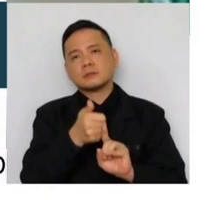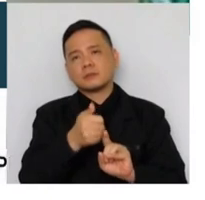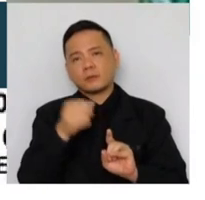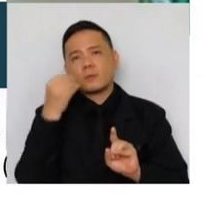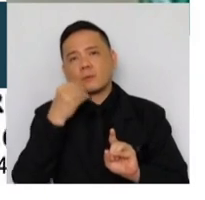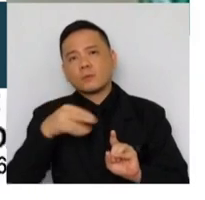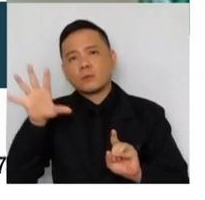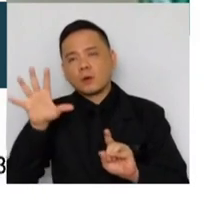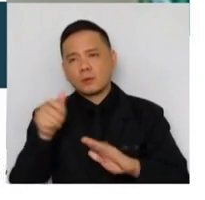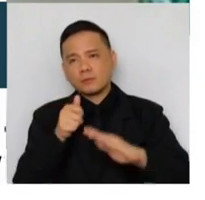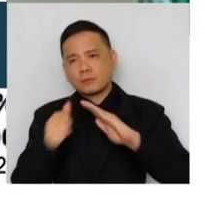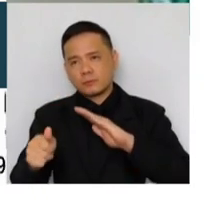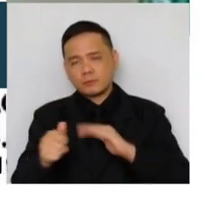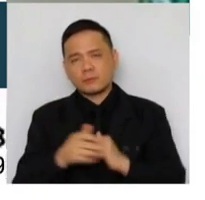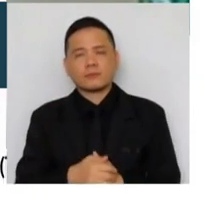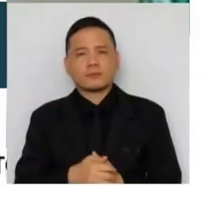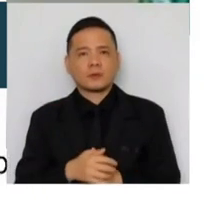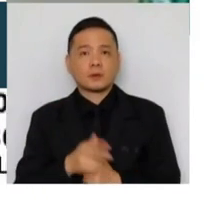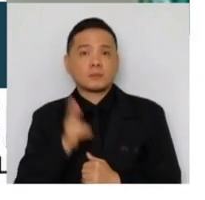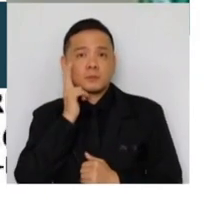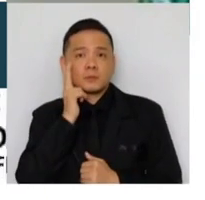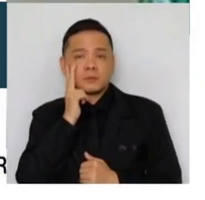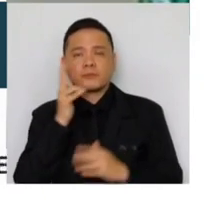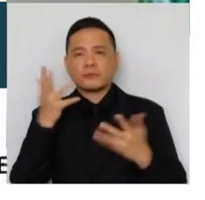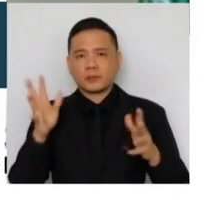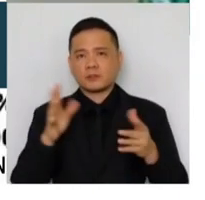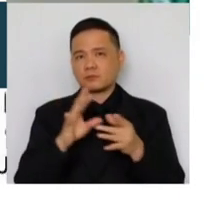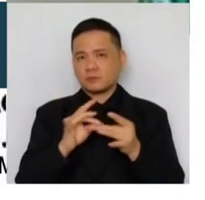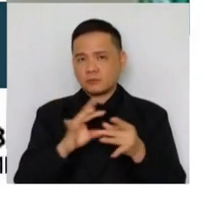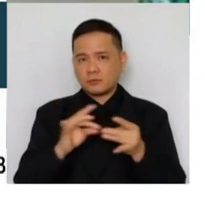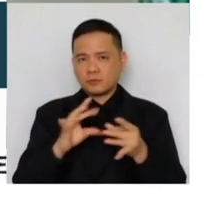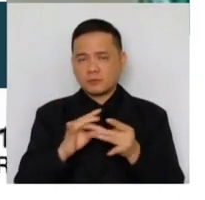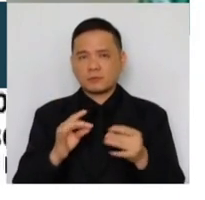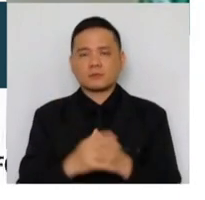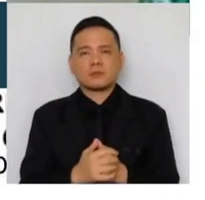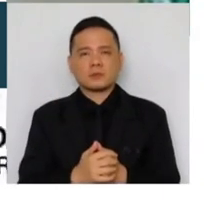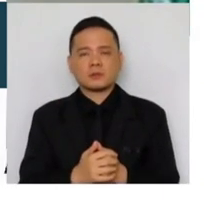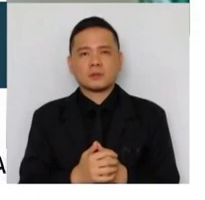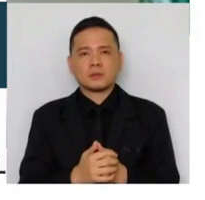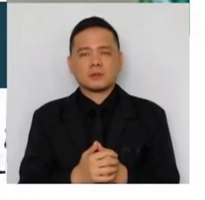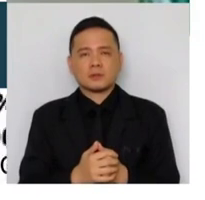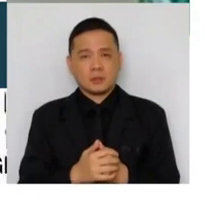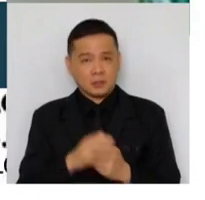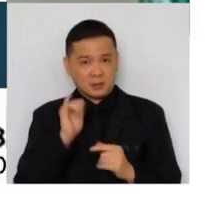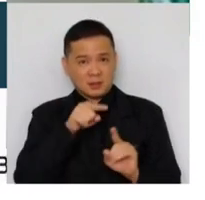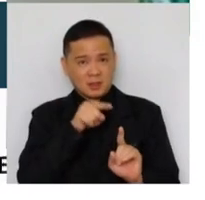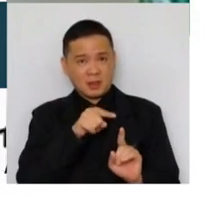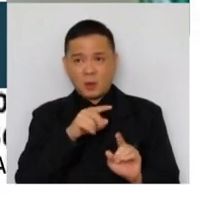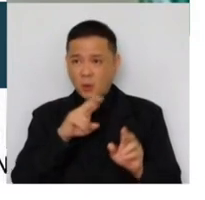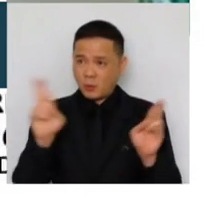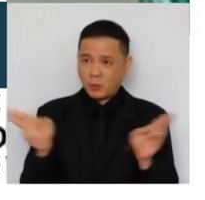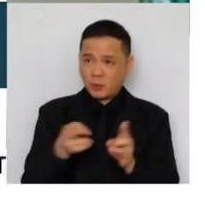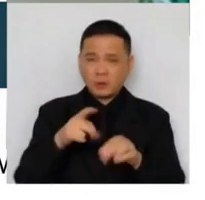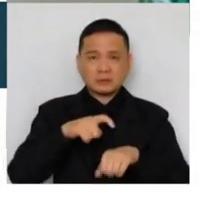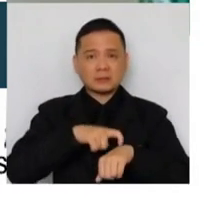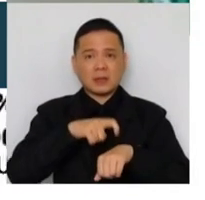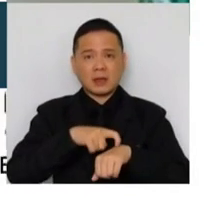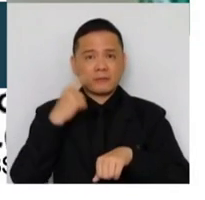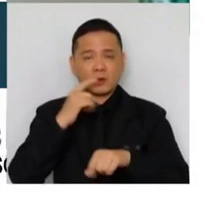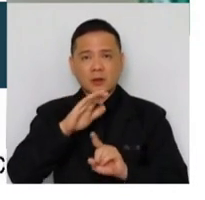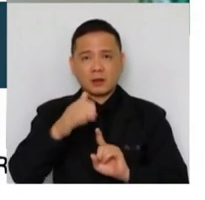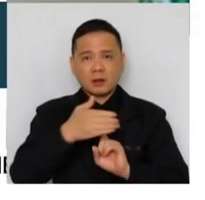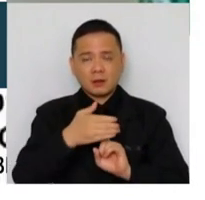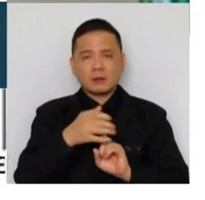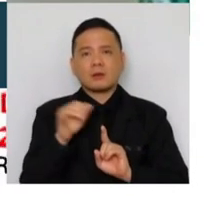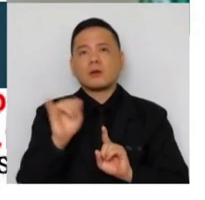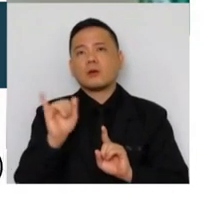president had said that he wanted to just reduce the quarantine period, but not to get rid, do away with